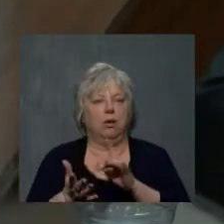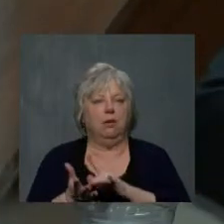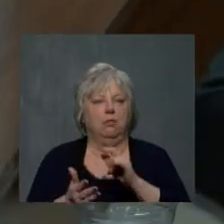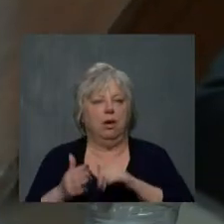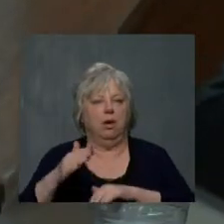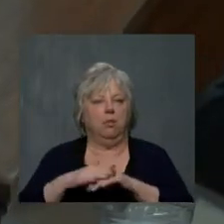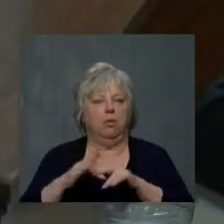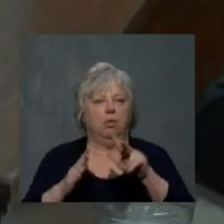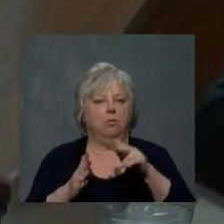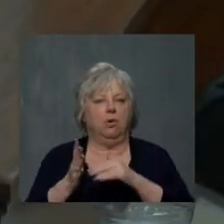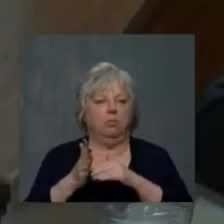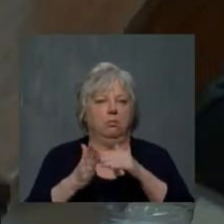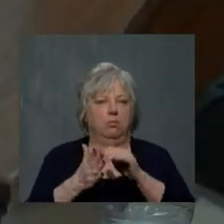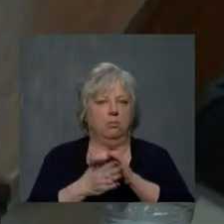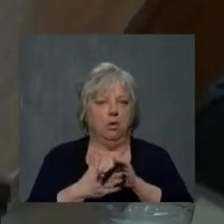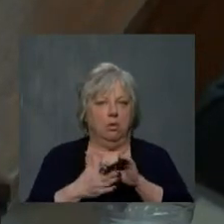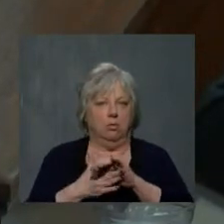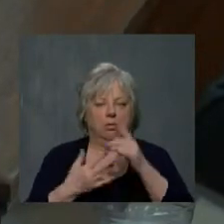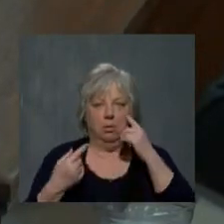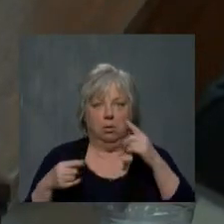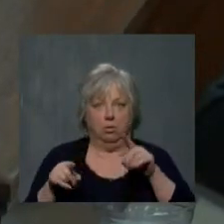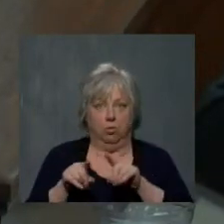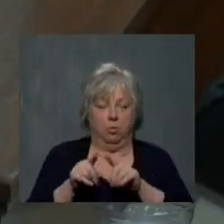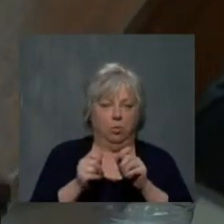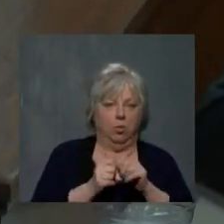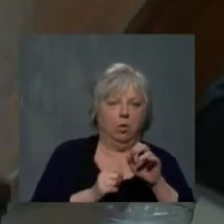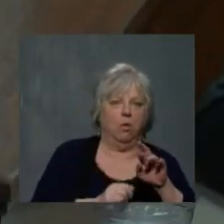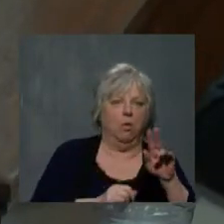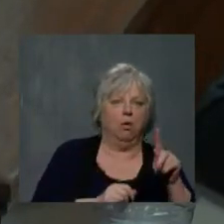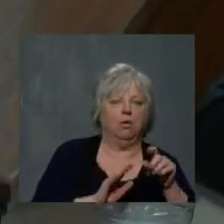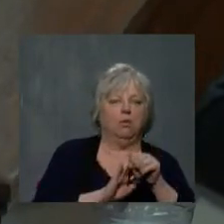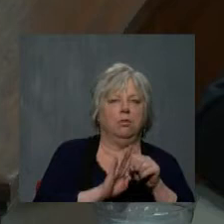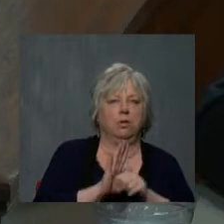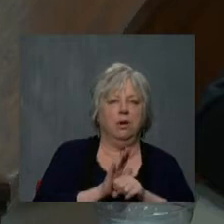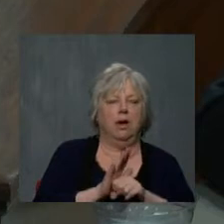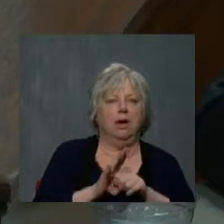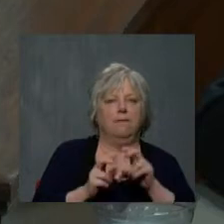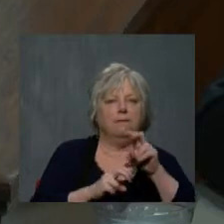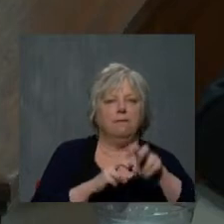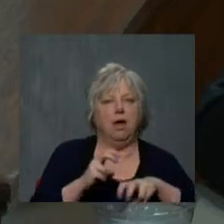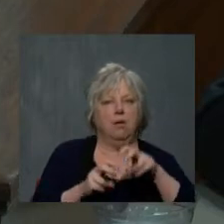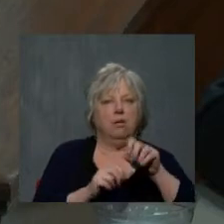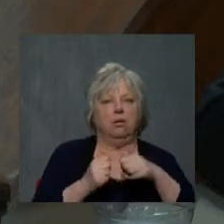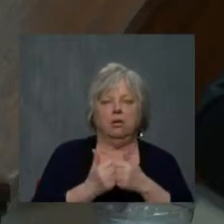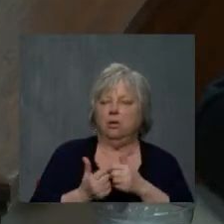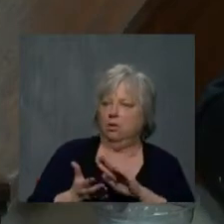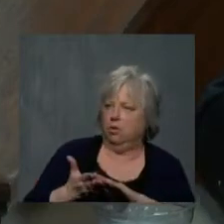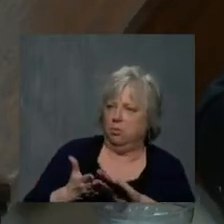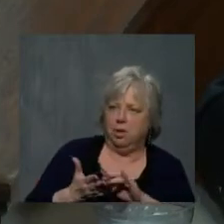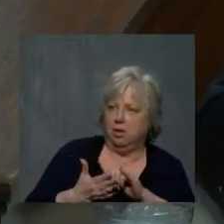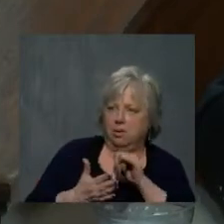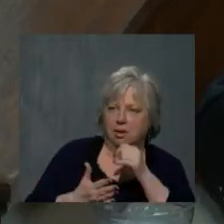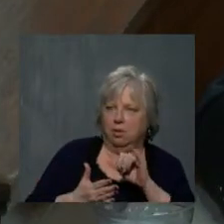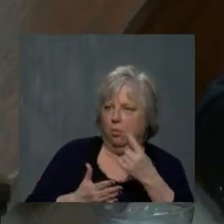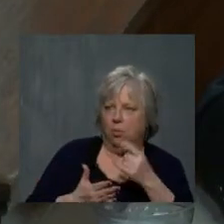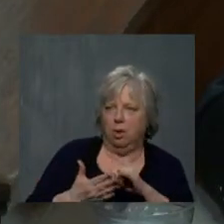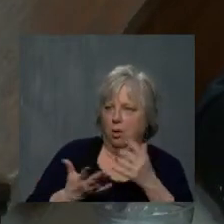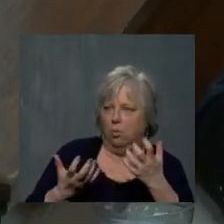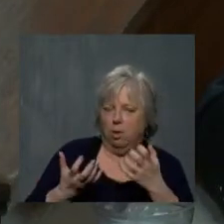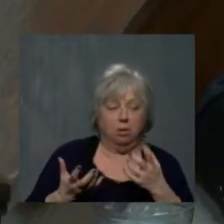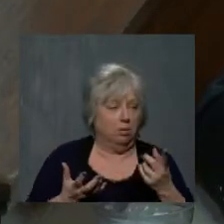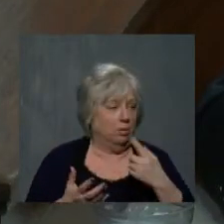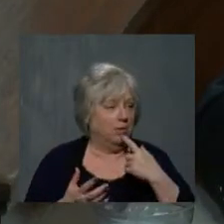revenues in agreement with the Arkansas State Fair Association. Excuse me, that's not the one I asked for. It said